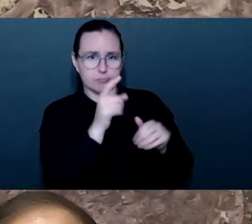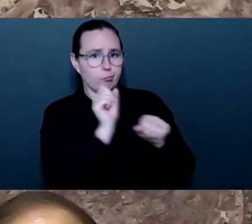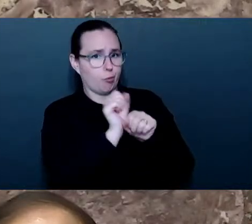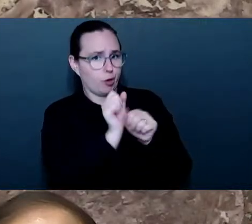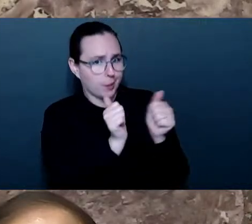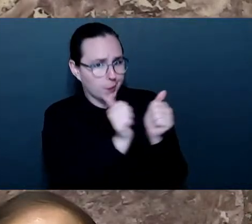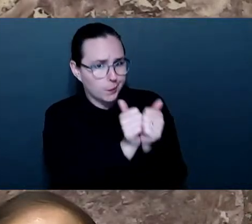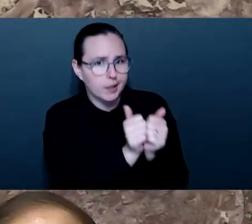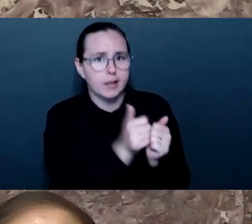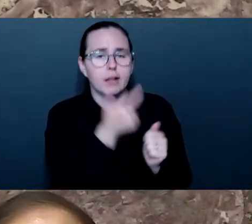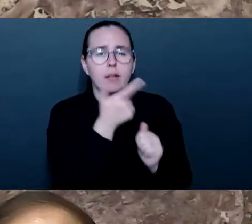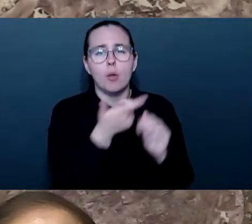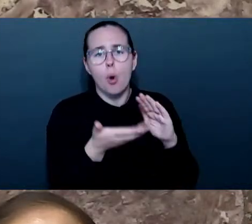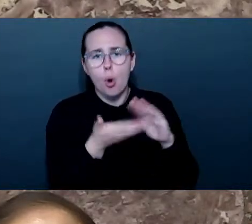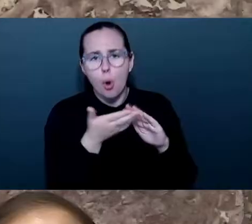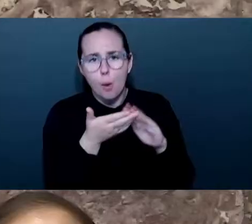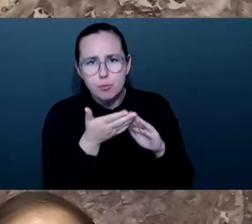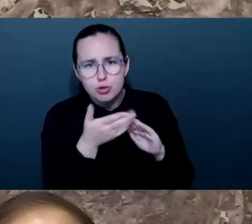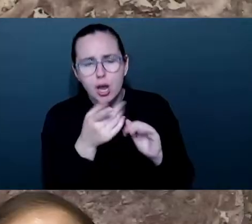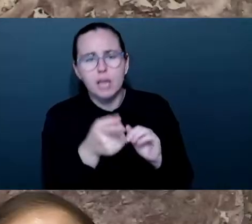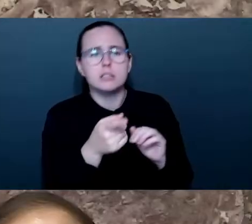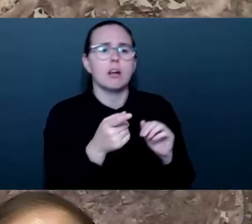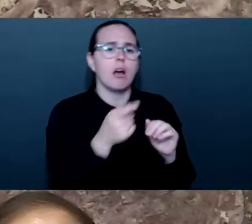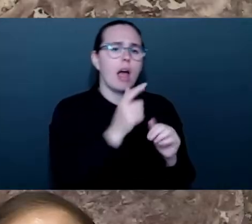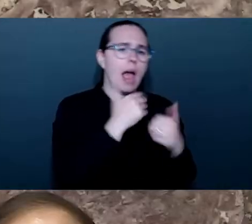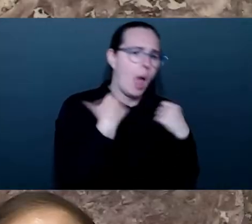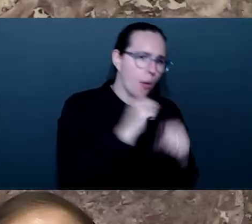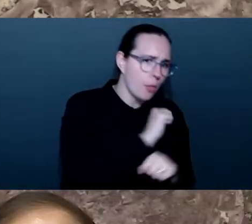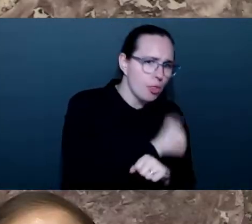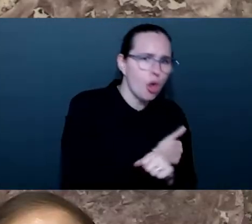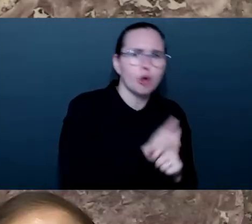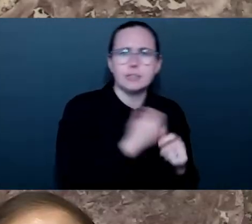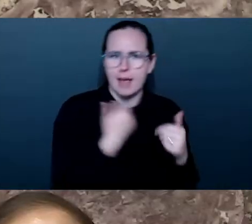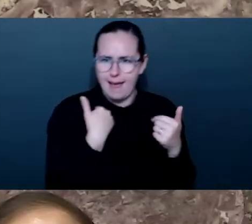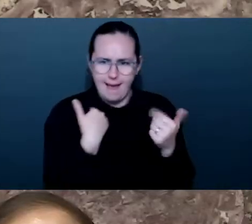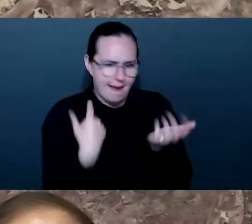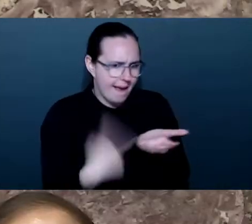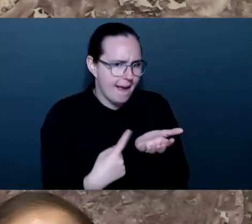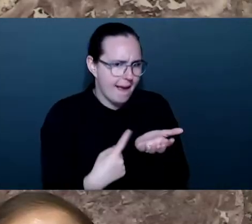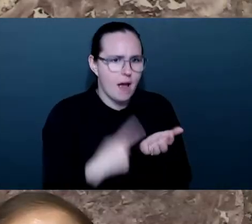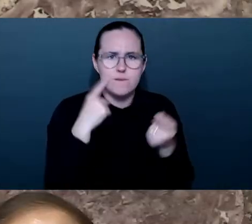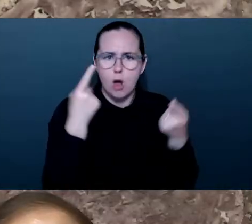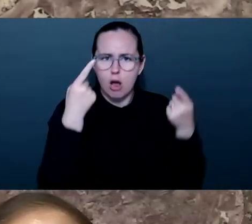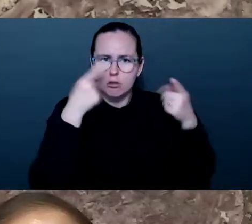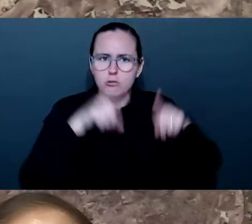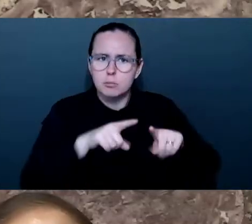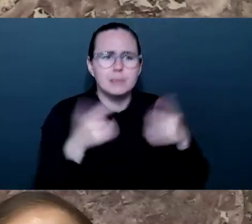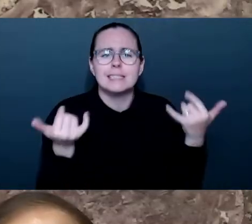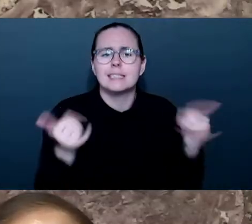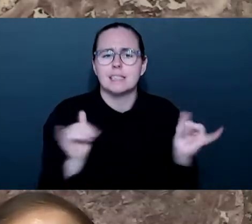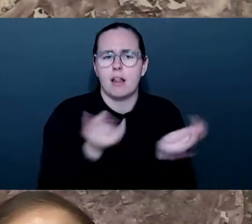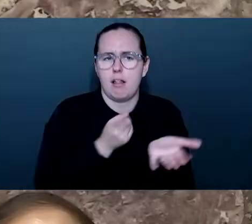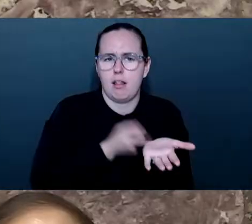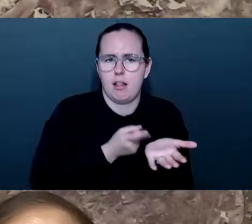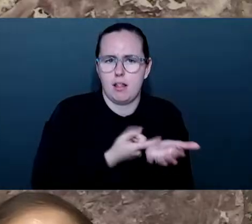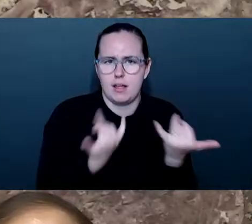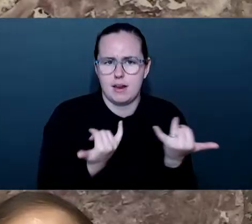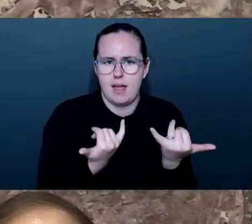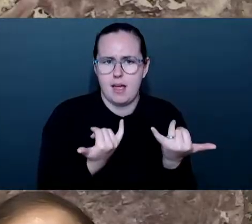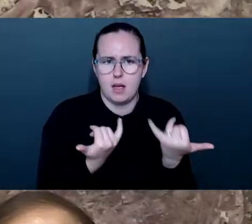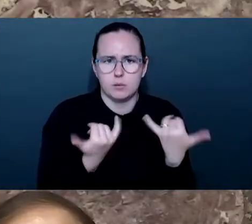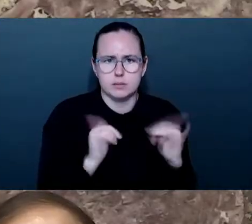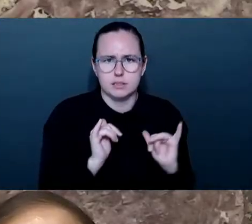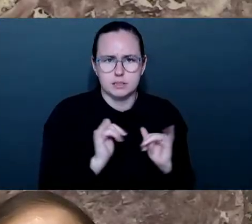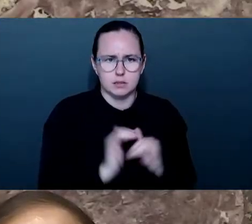while we continue to work with them to support that. Mr. Speaker, I'm grateful that we have representatives here in the House